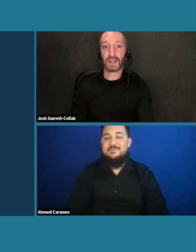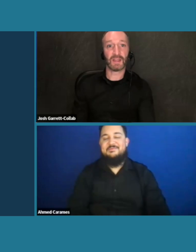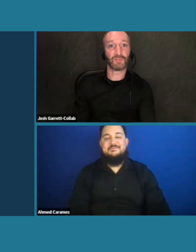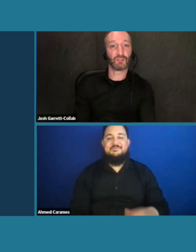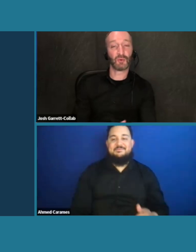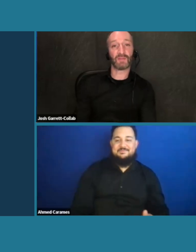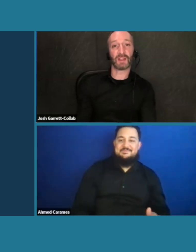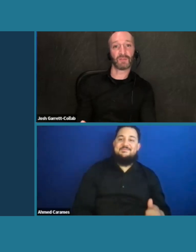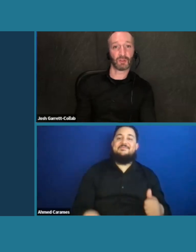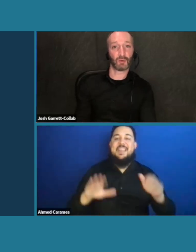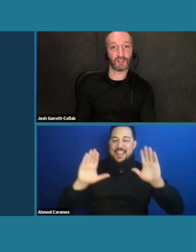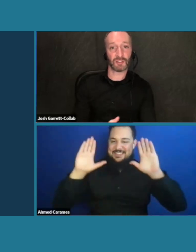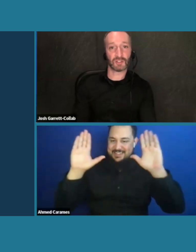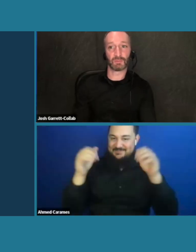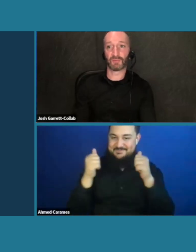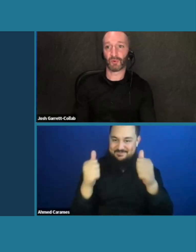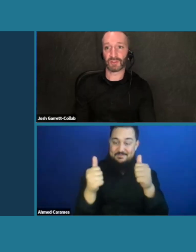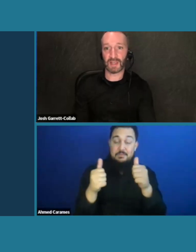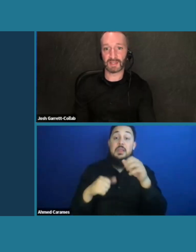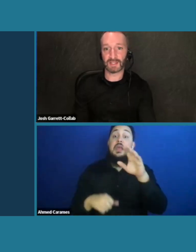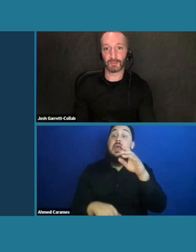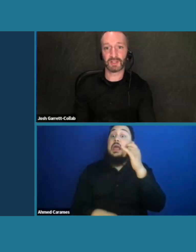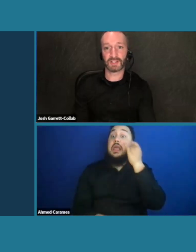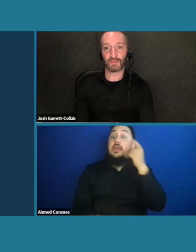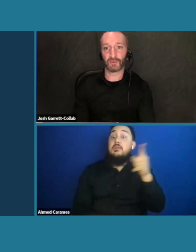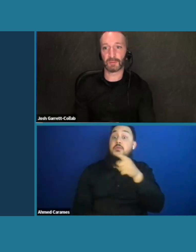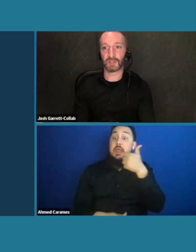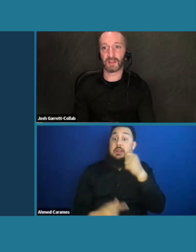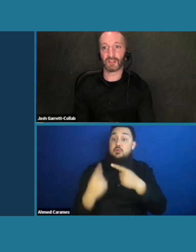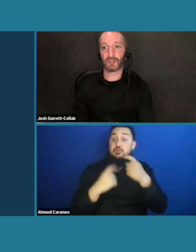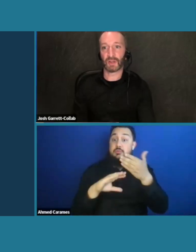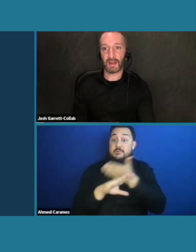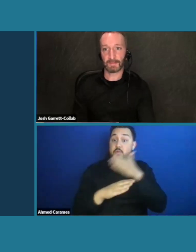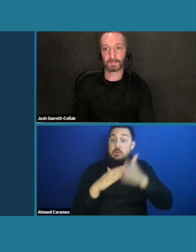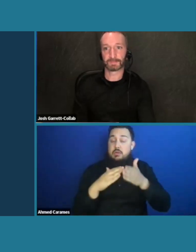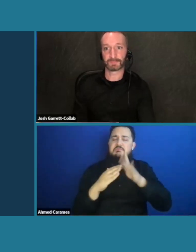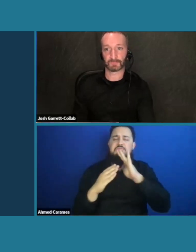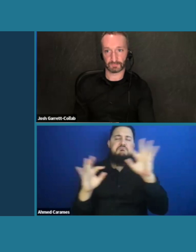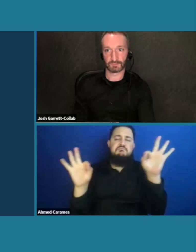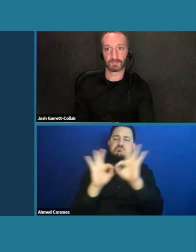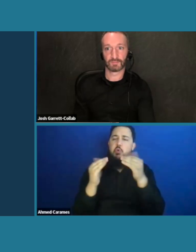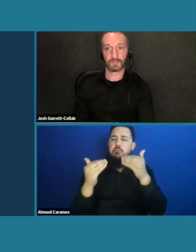Excellent. If you do have any further questions before the end here, please feel free to put it in the Q&A.